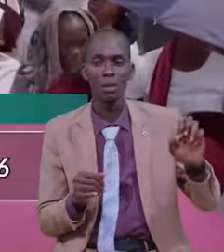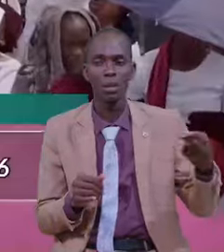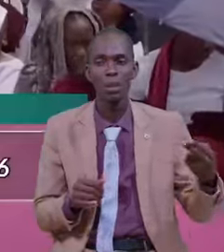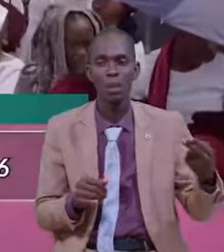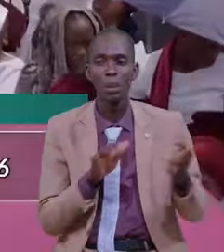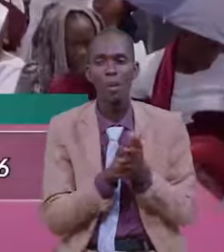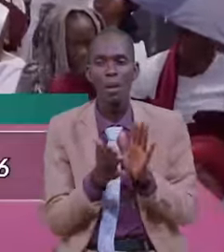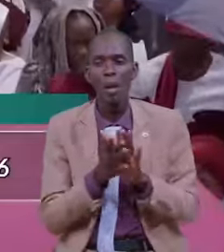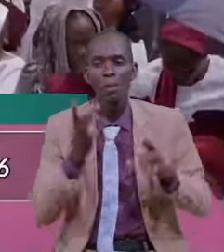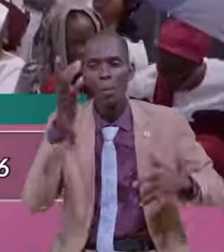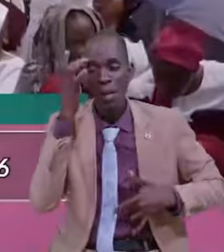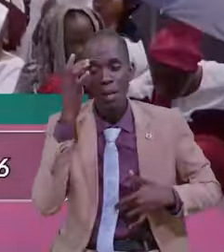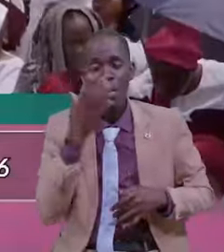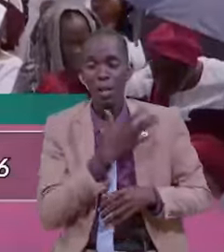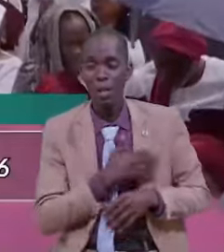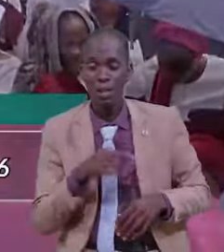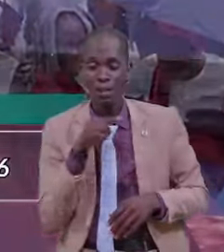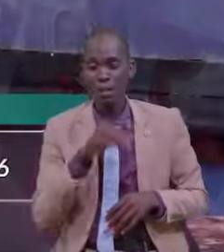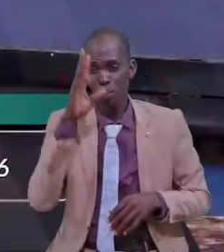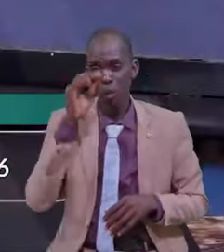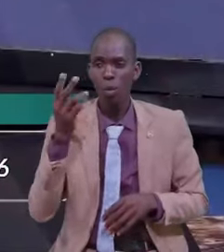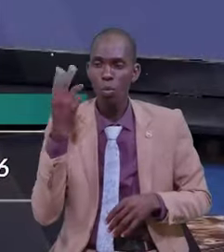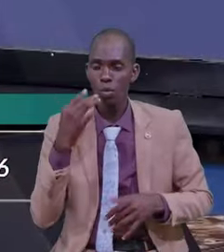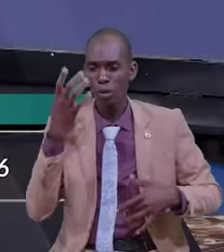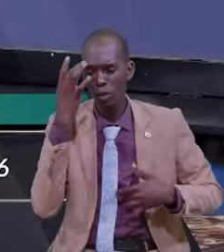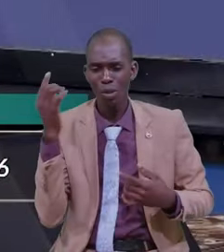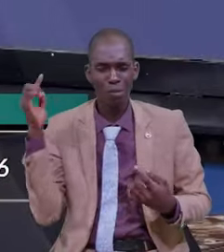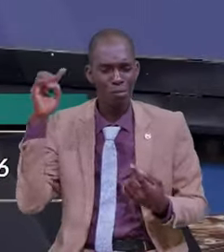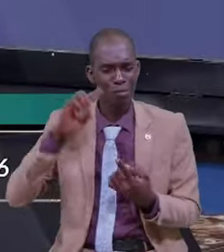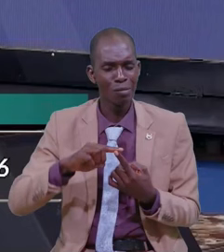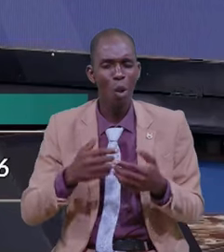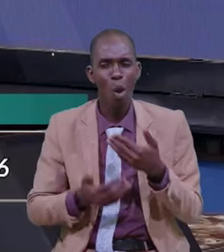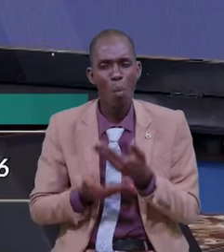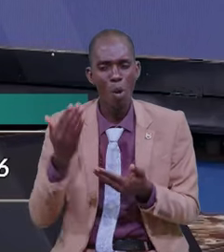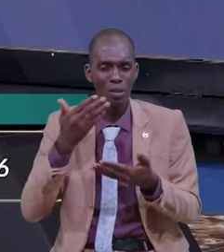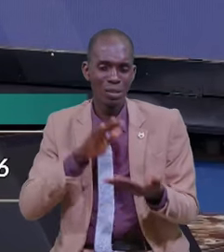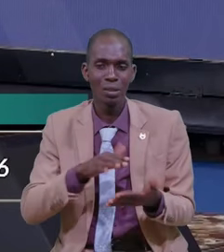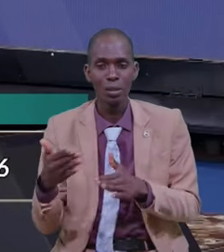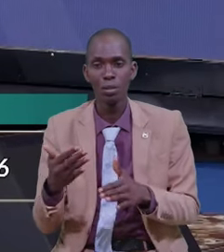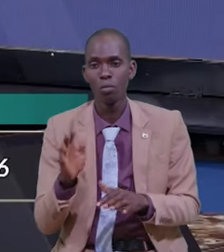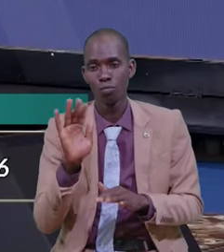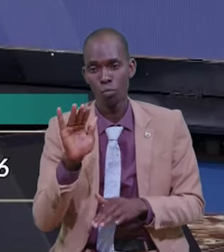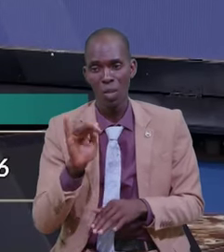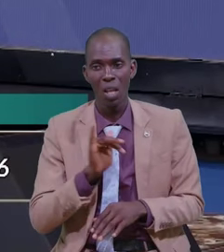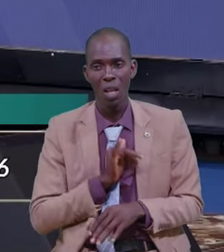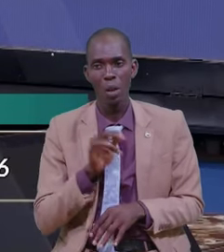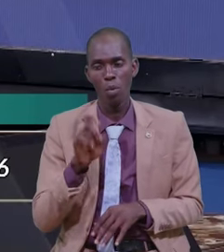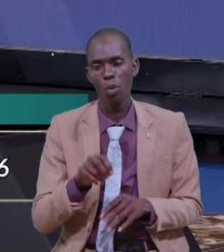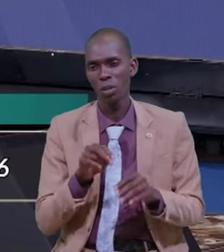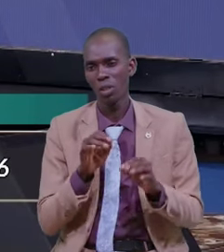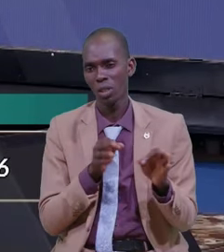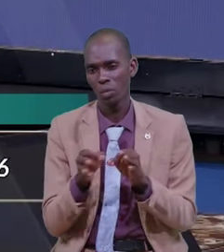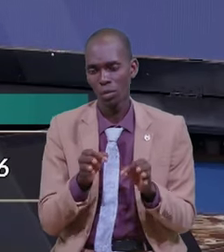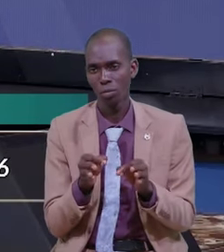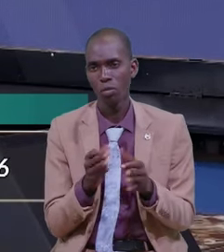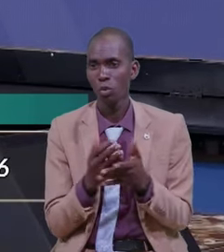was sick unto death. Now, I need to explain something to you. Sickness comes